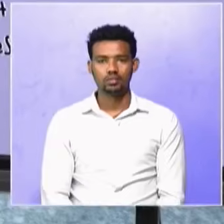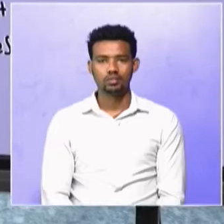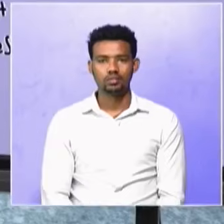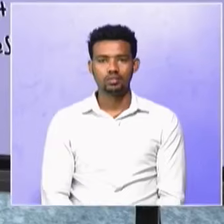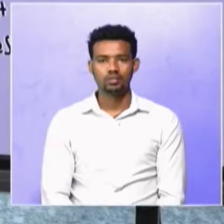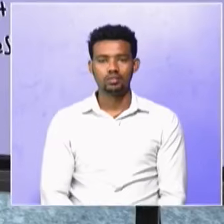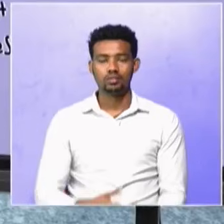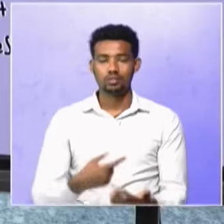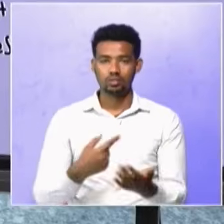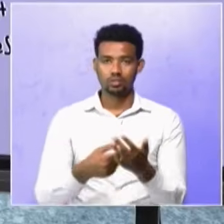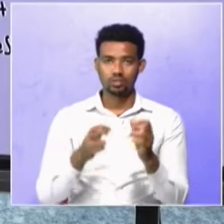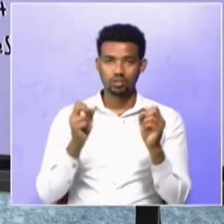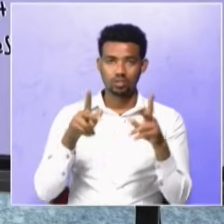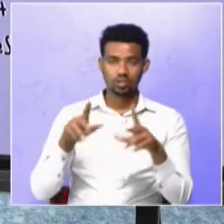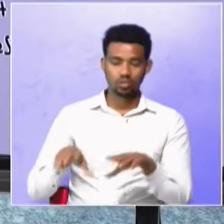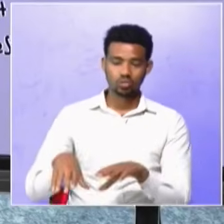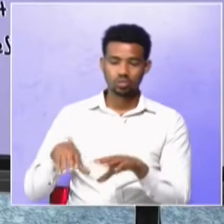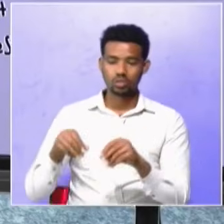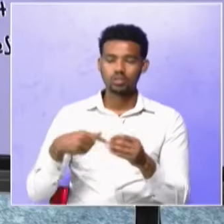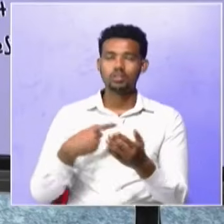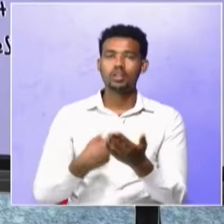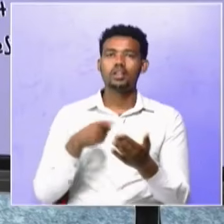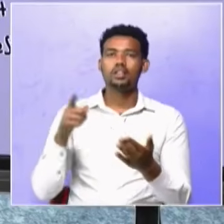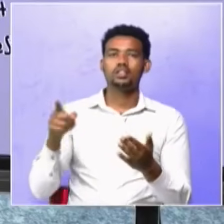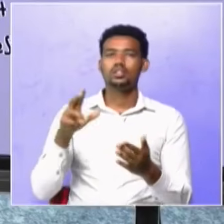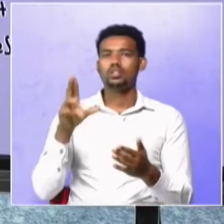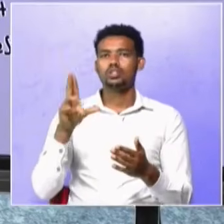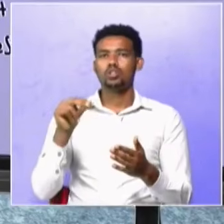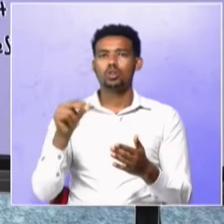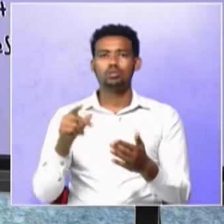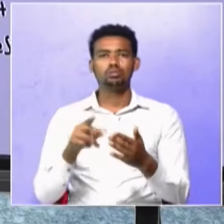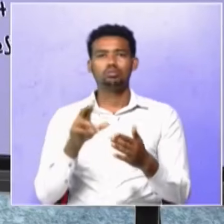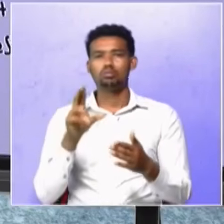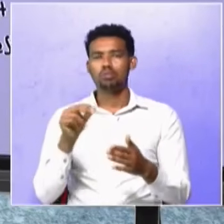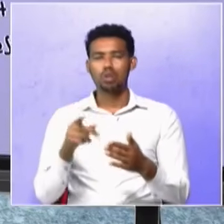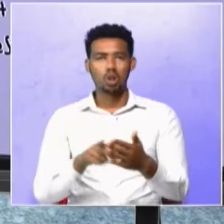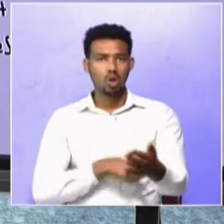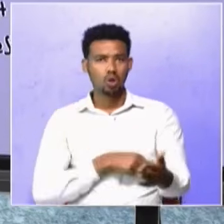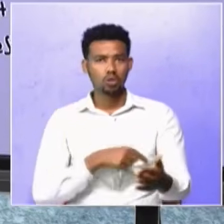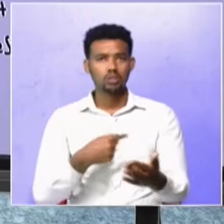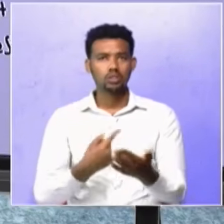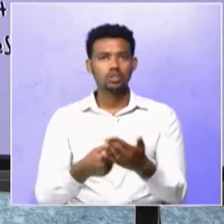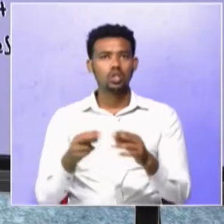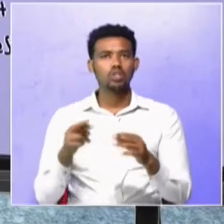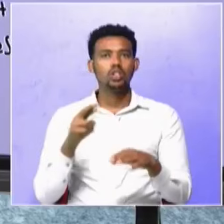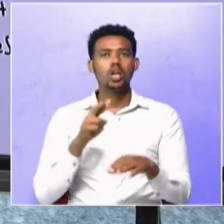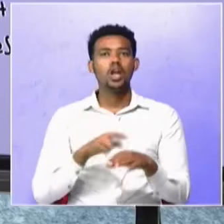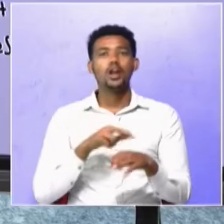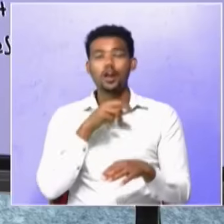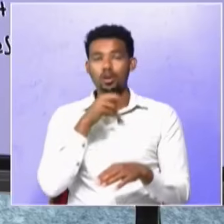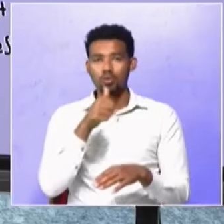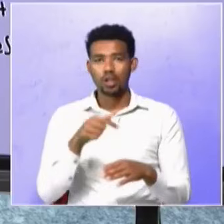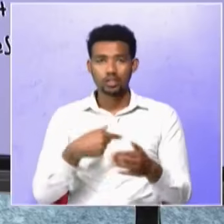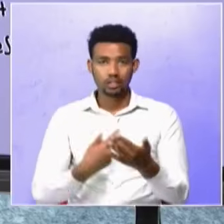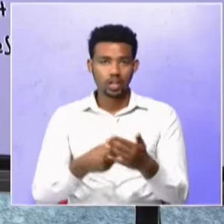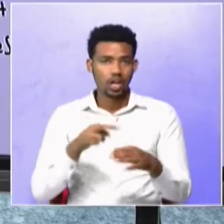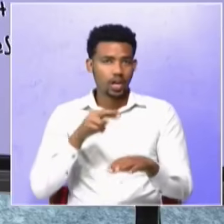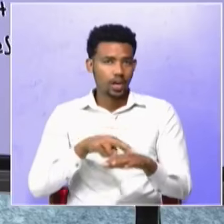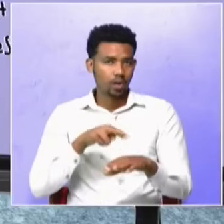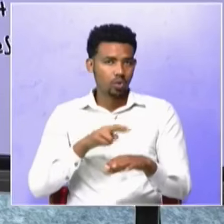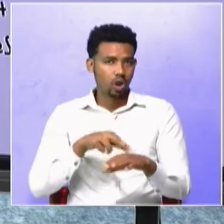So, students, here is, it's not long syllable adjective, it's not irregular adjectives. These are